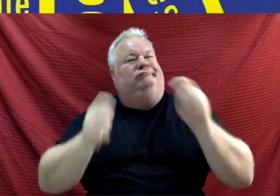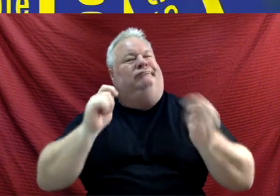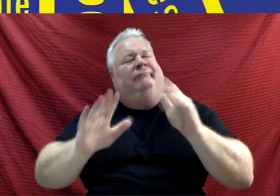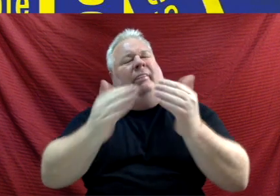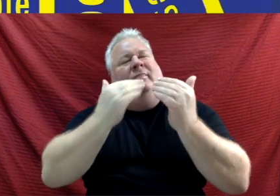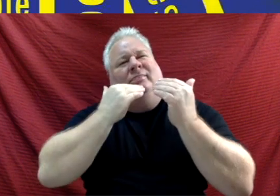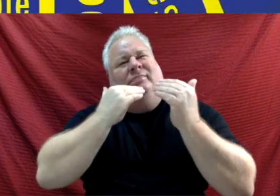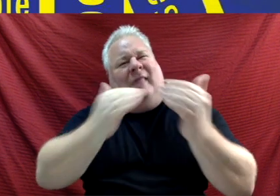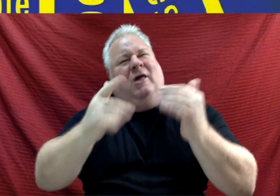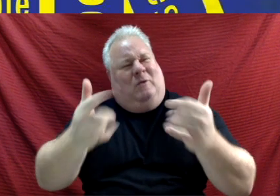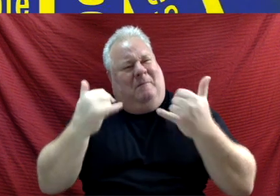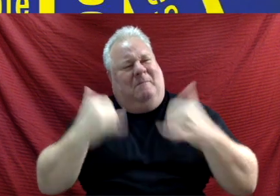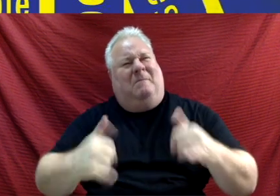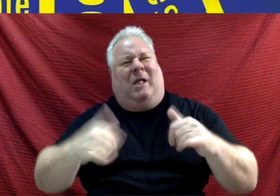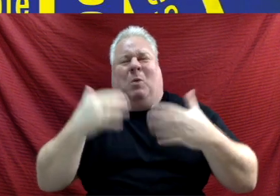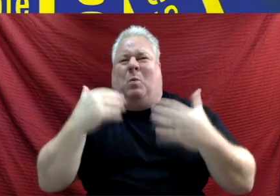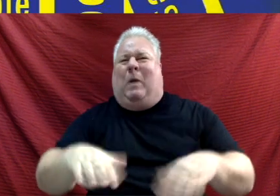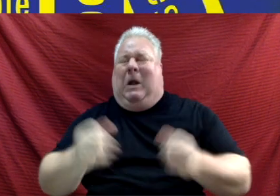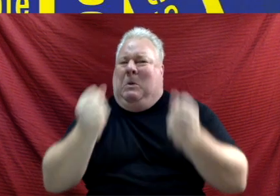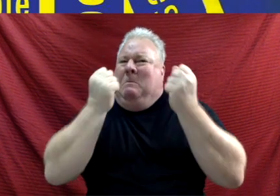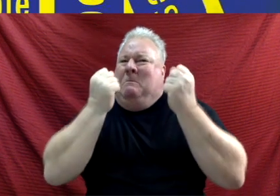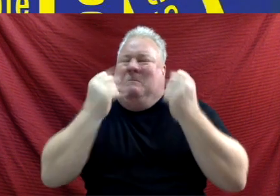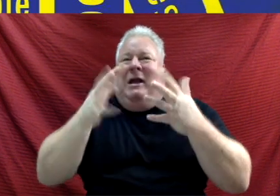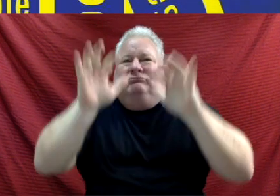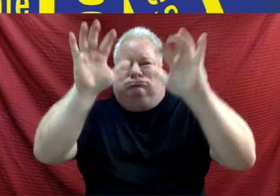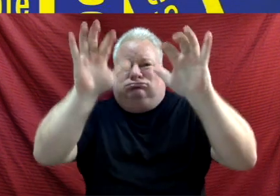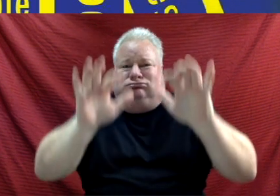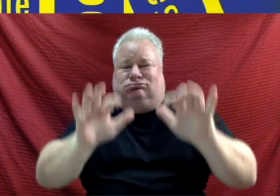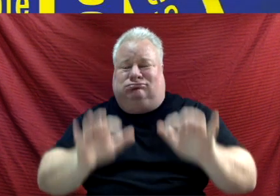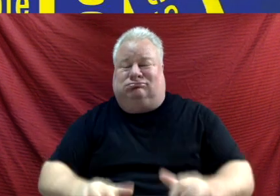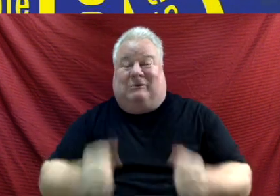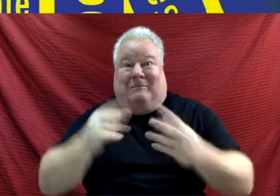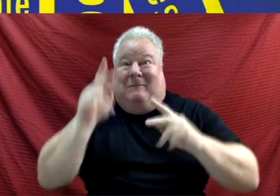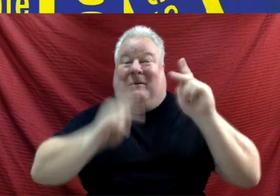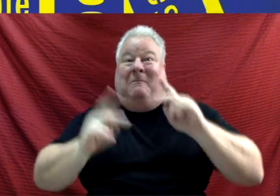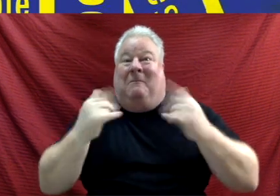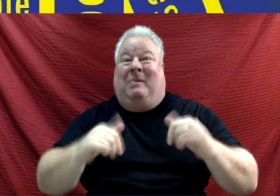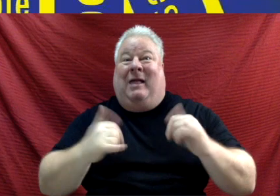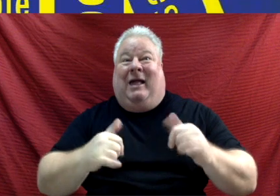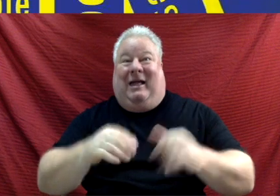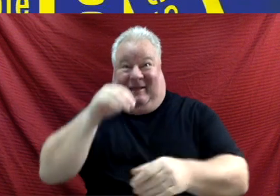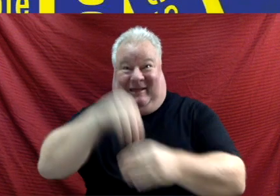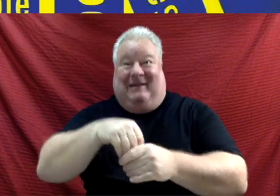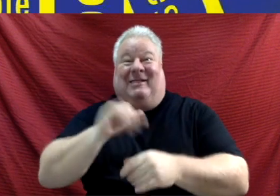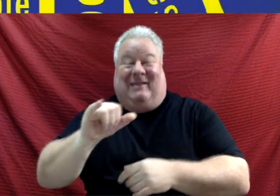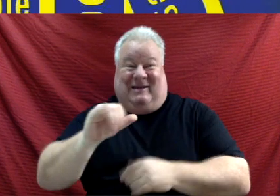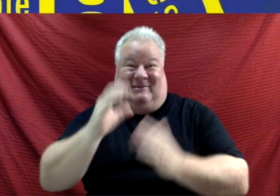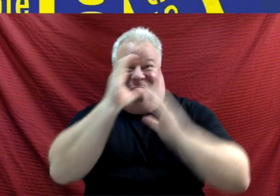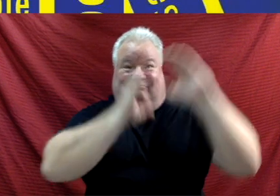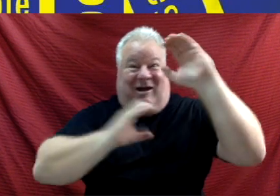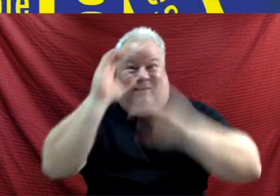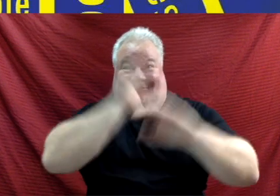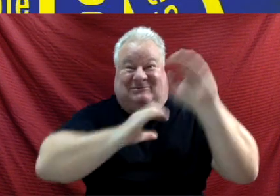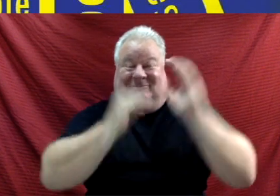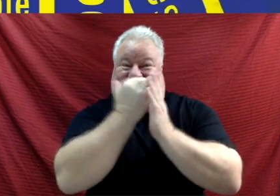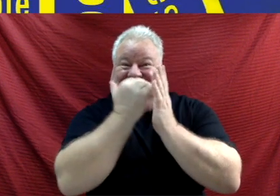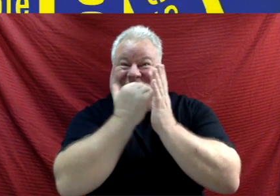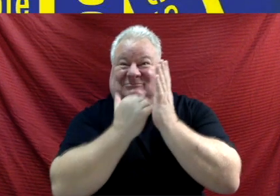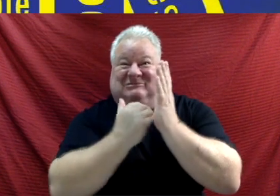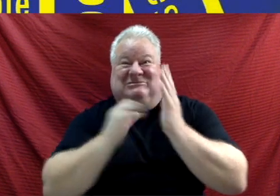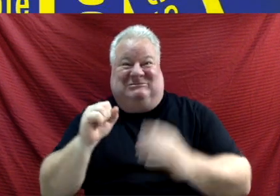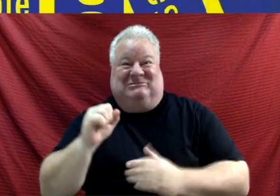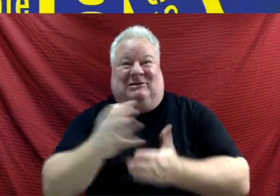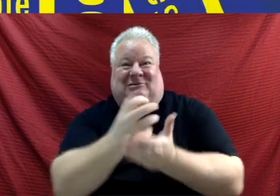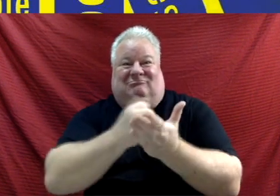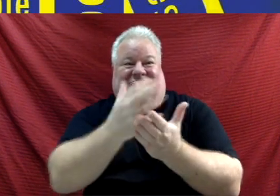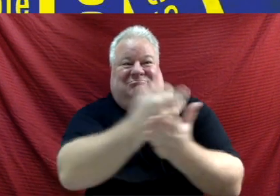want to thank you for playing in a crowded space. There were a lot of people in the scavenger hunt.